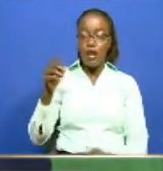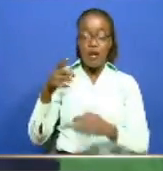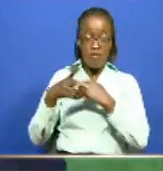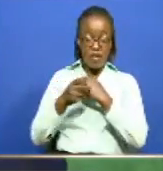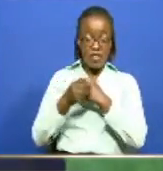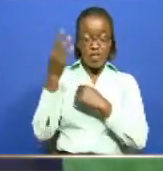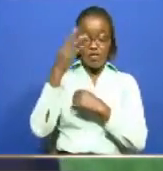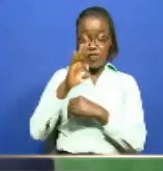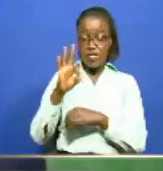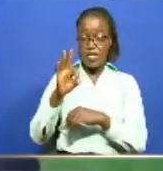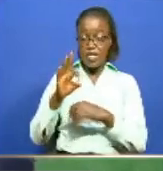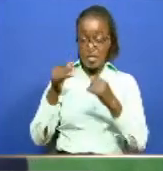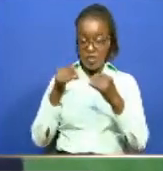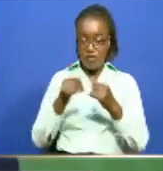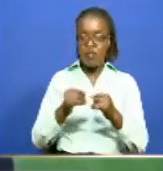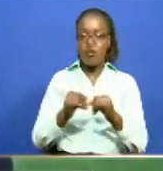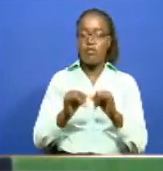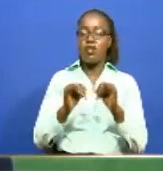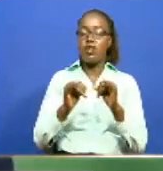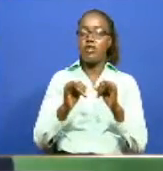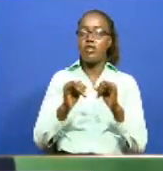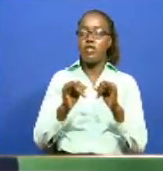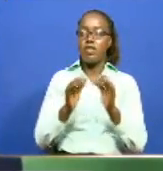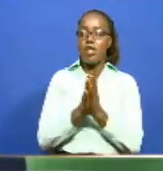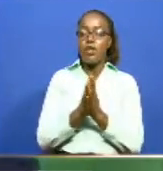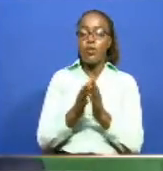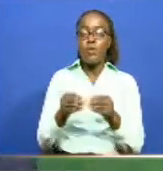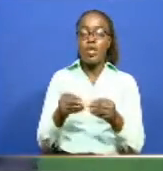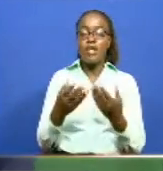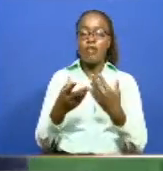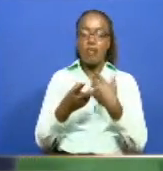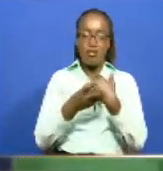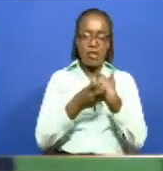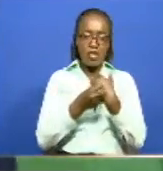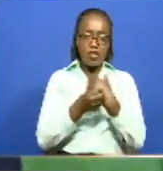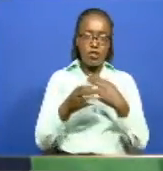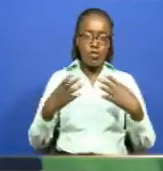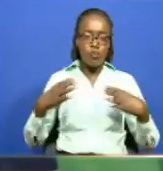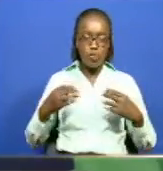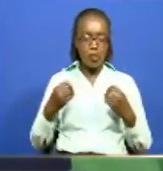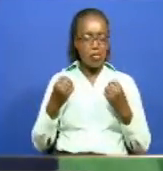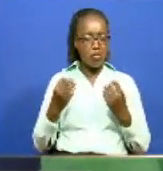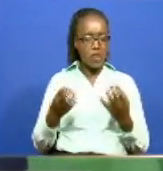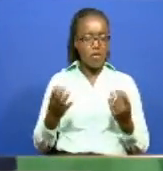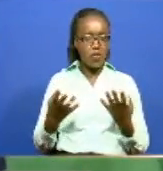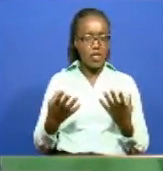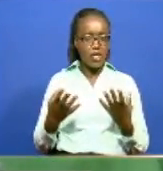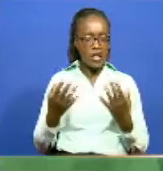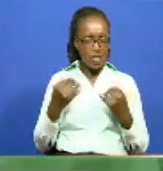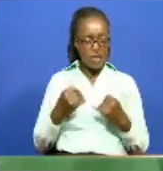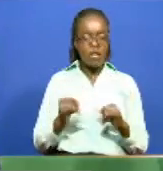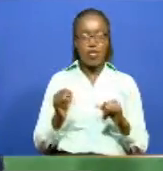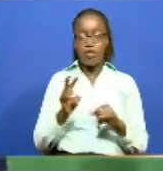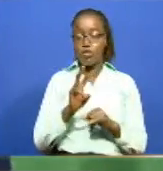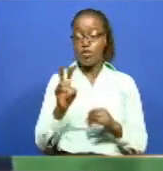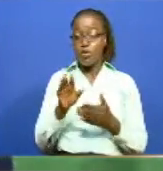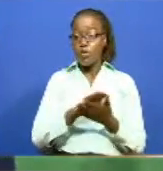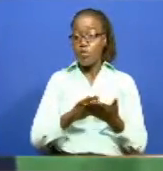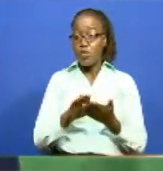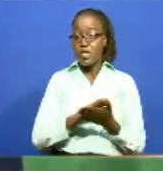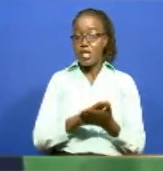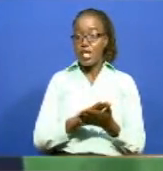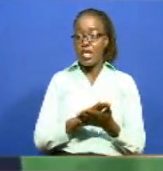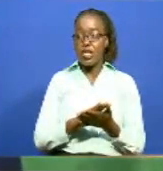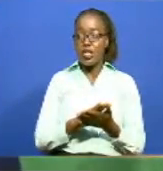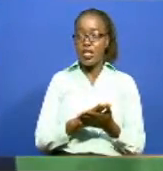means you are administering the vaccine to a larger population and we are trying to look basically at the efficacy,